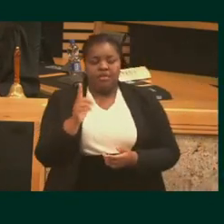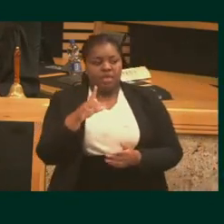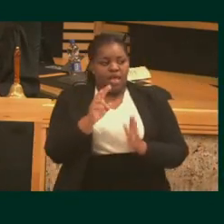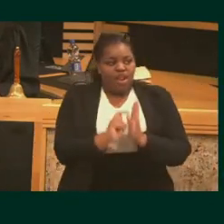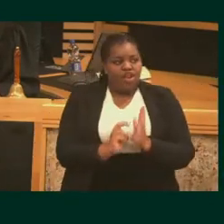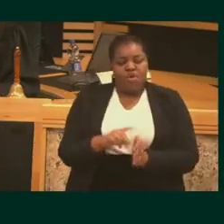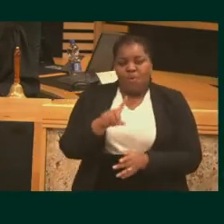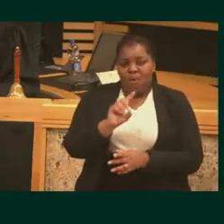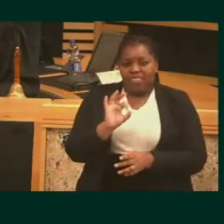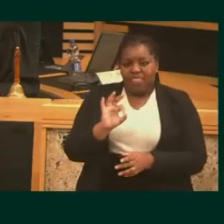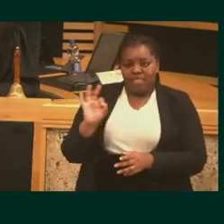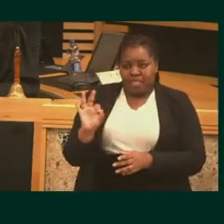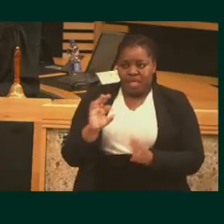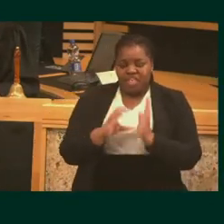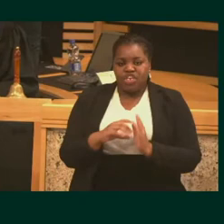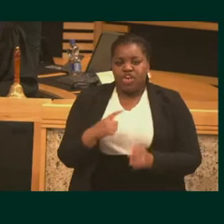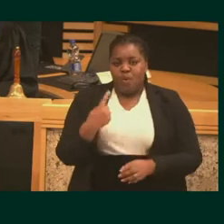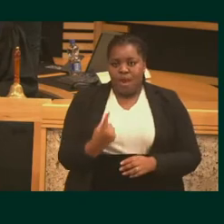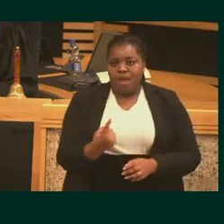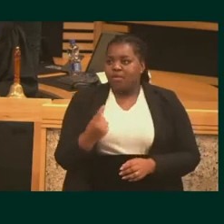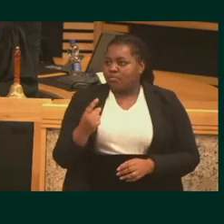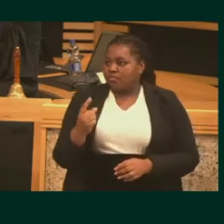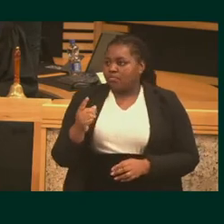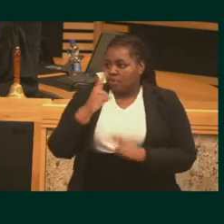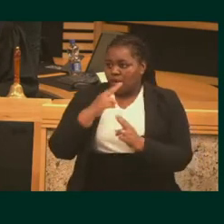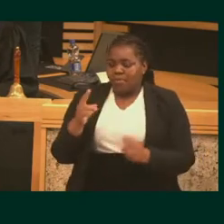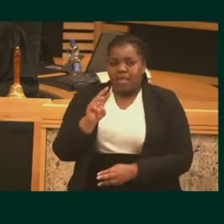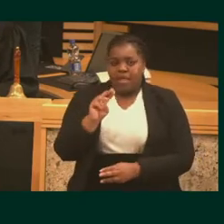1 uh honorable malam